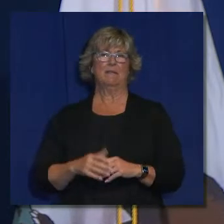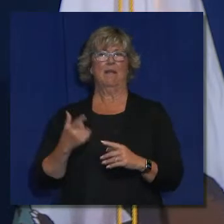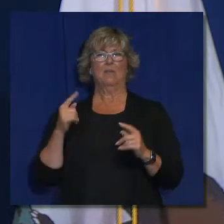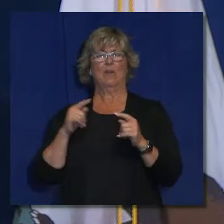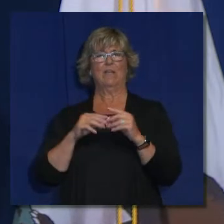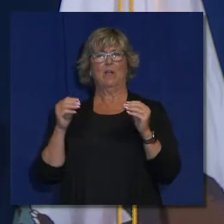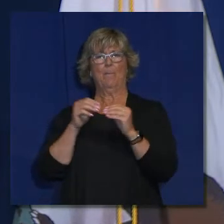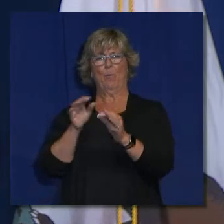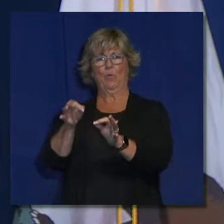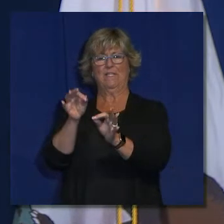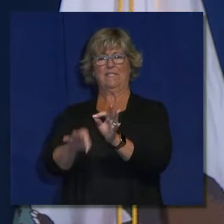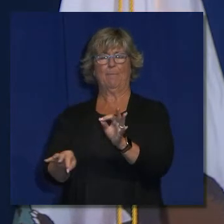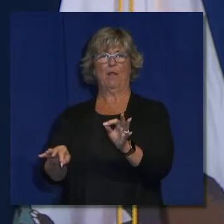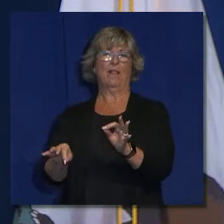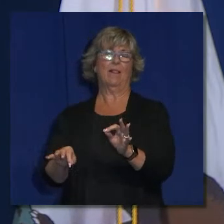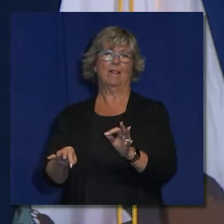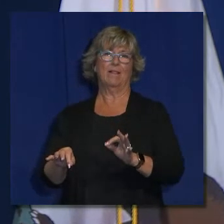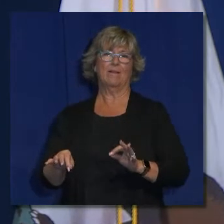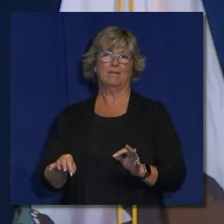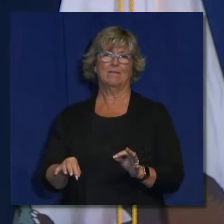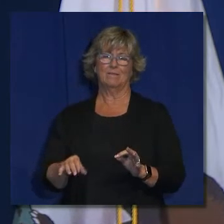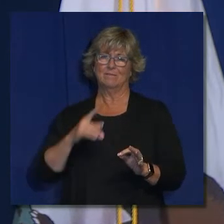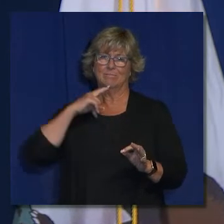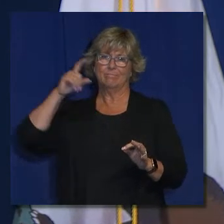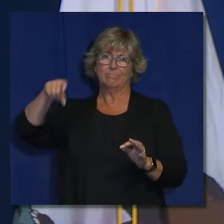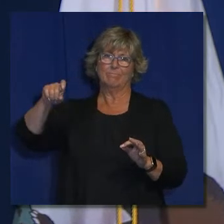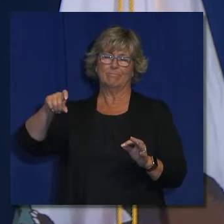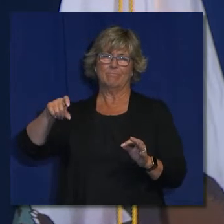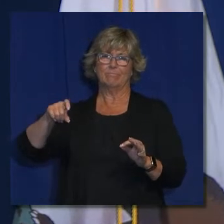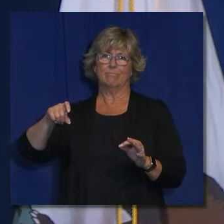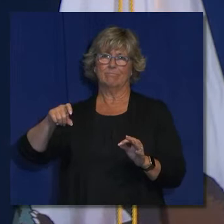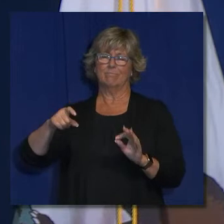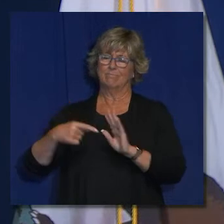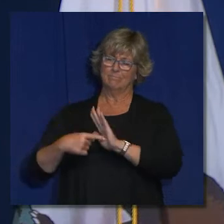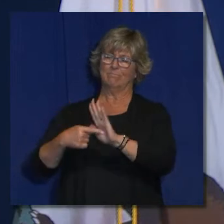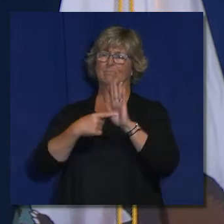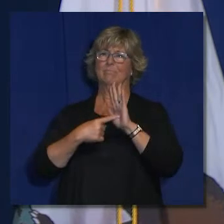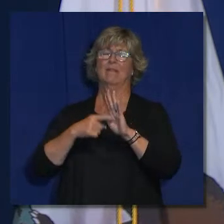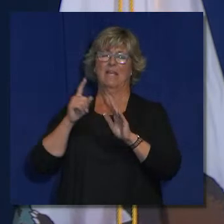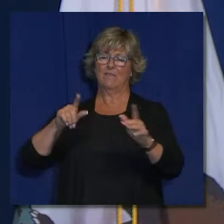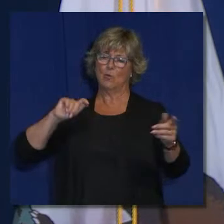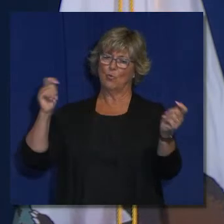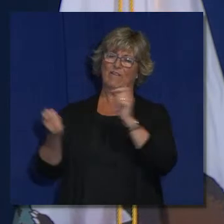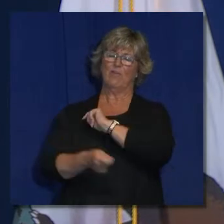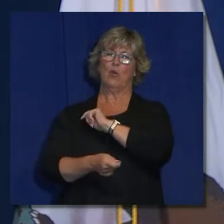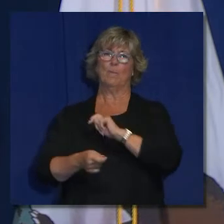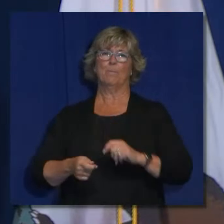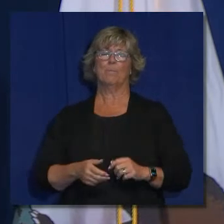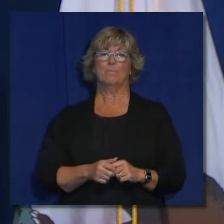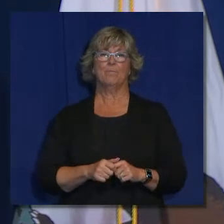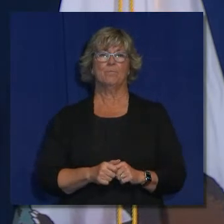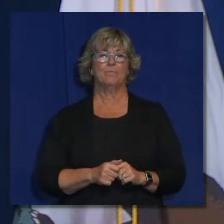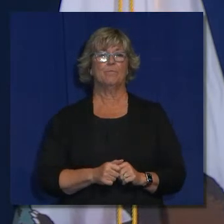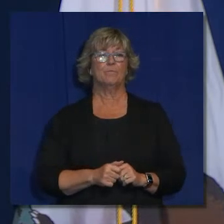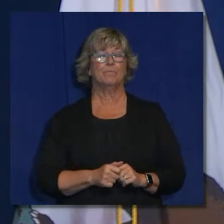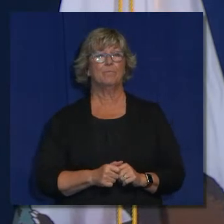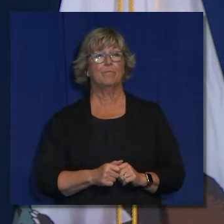simplify it. And I think it's necessary. We've exposed the need to reform.